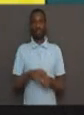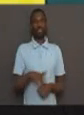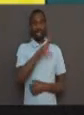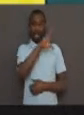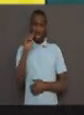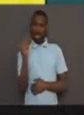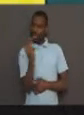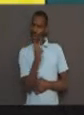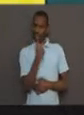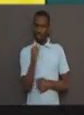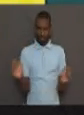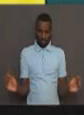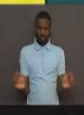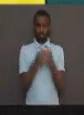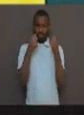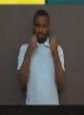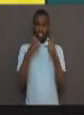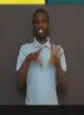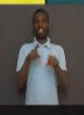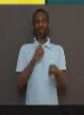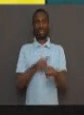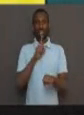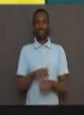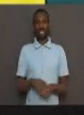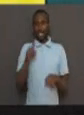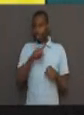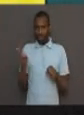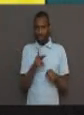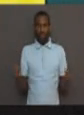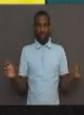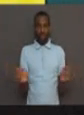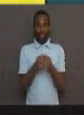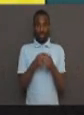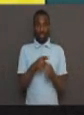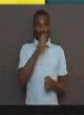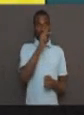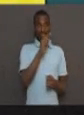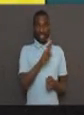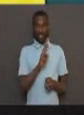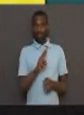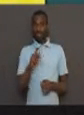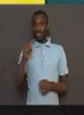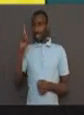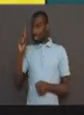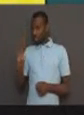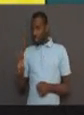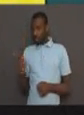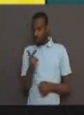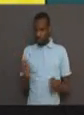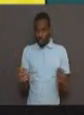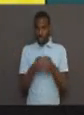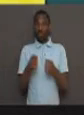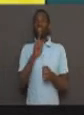of repulsion, and the two collide. The collision of